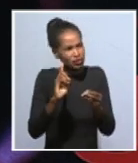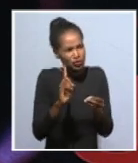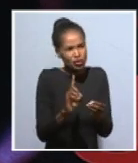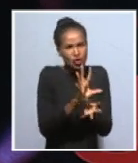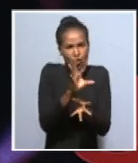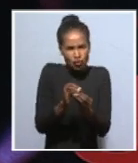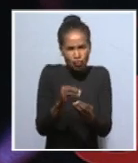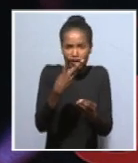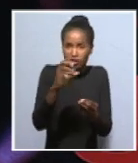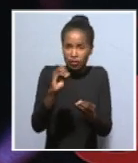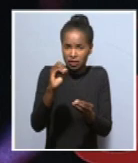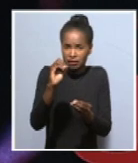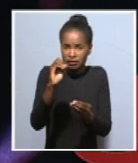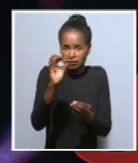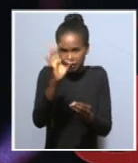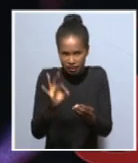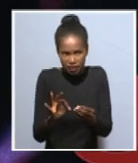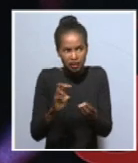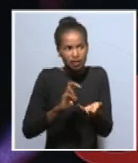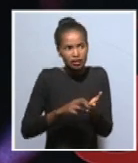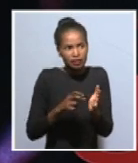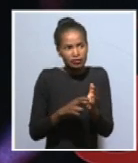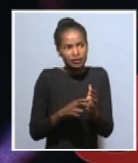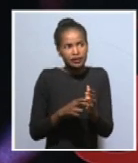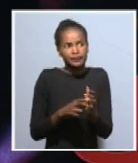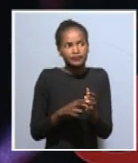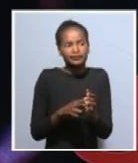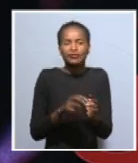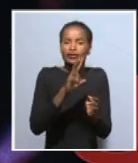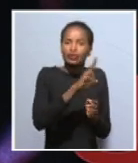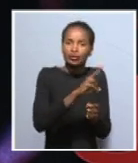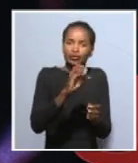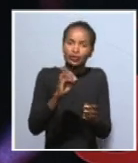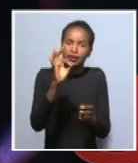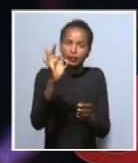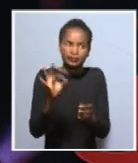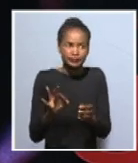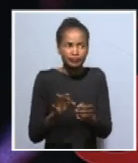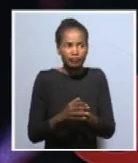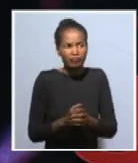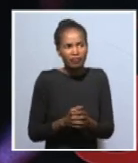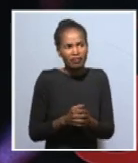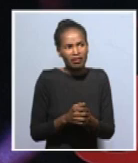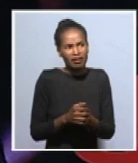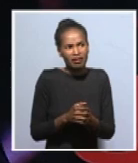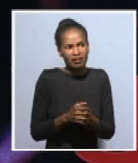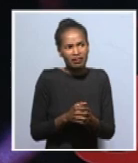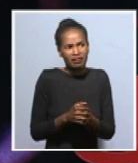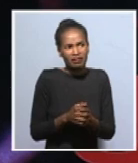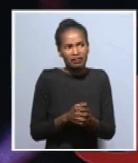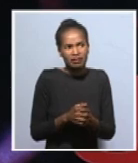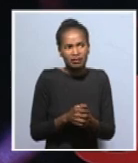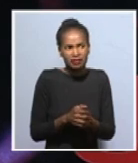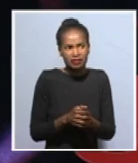Is, so it is the higher of those two, which would then be 20%. I don't know how much you